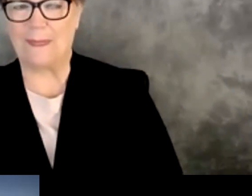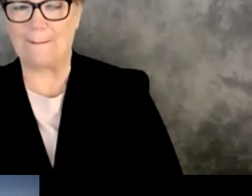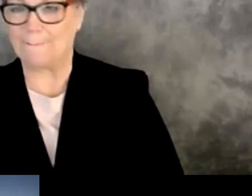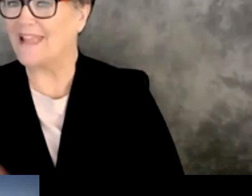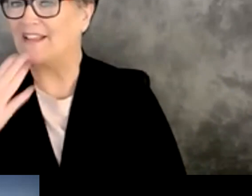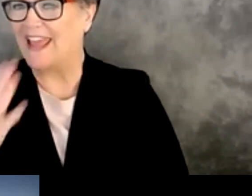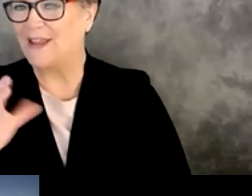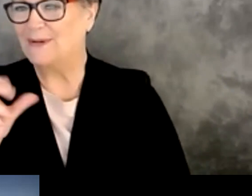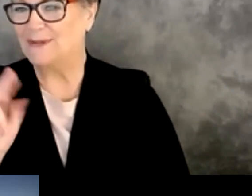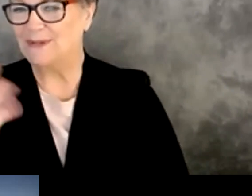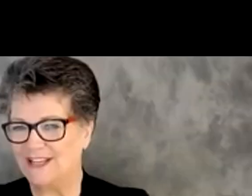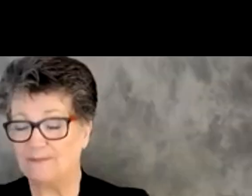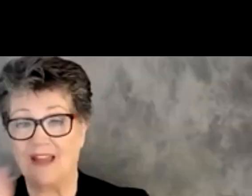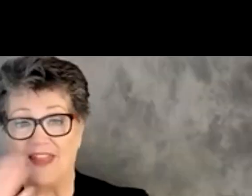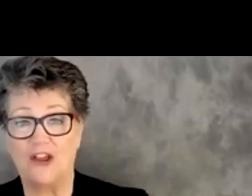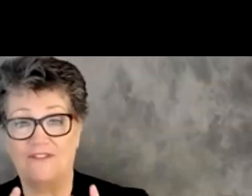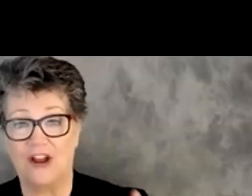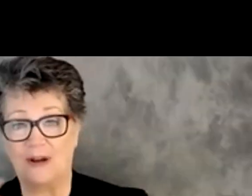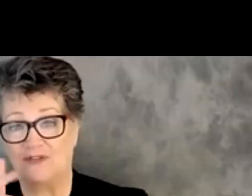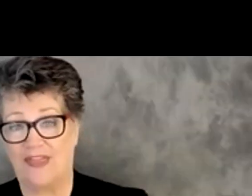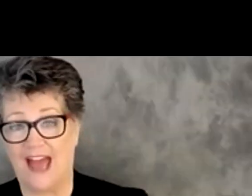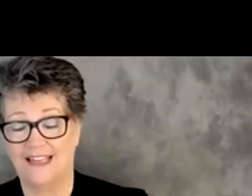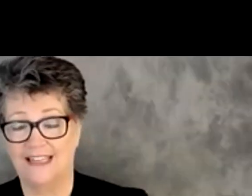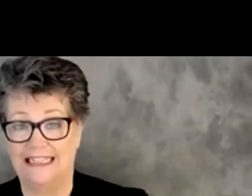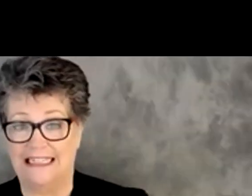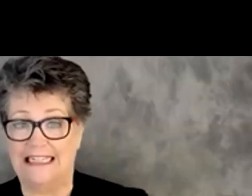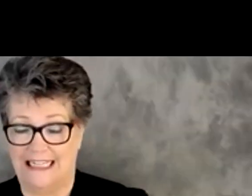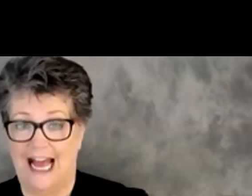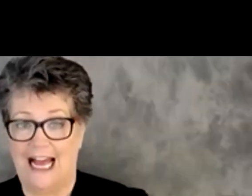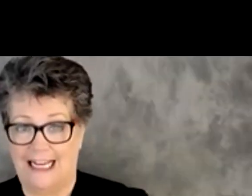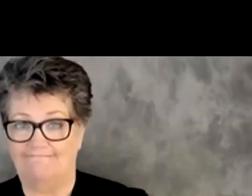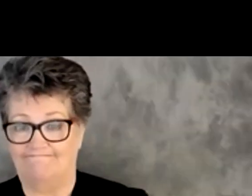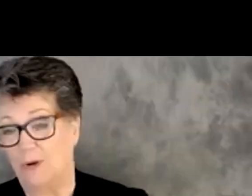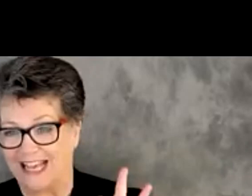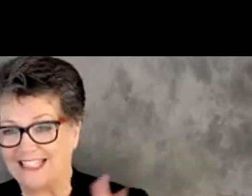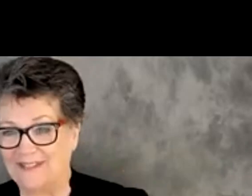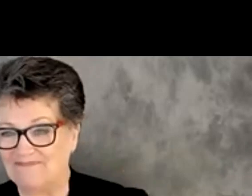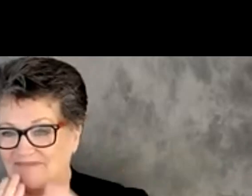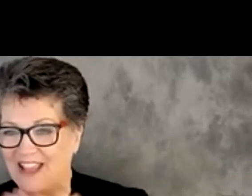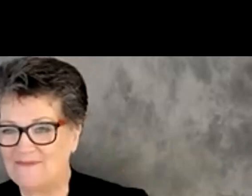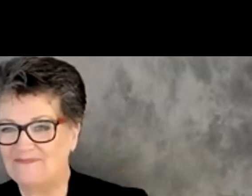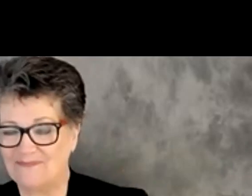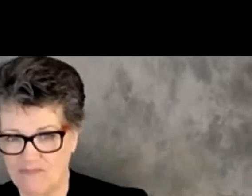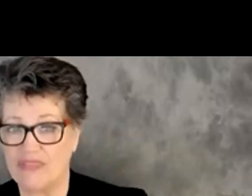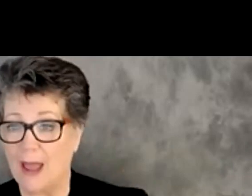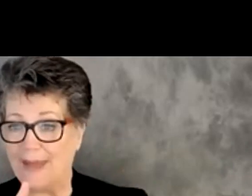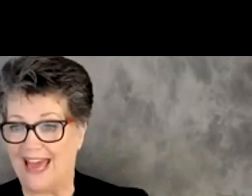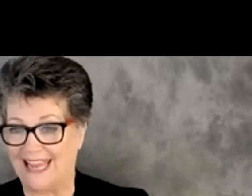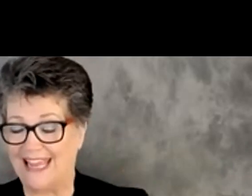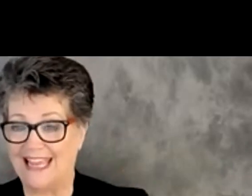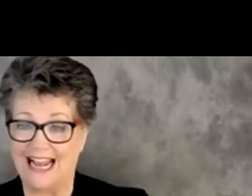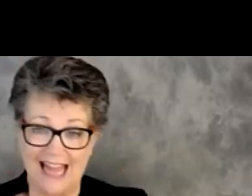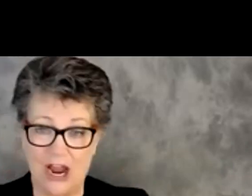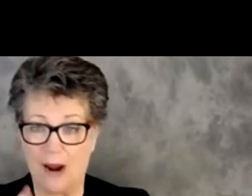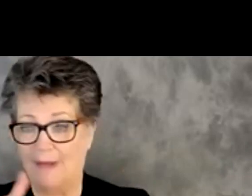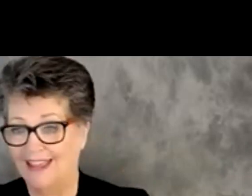Thank you. Thank you very much for that. That was excellent. Thank you, Patty, Claire,